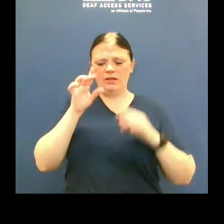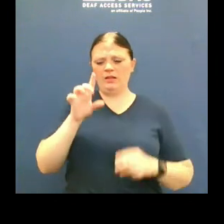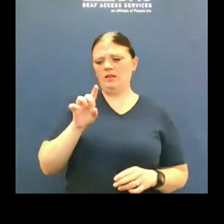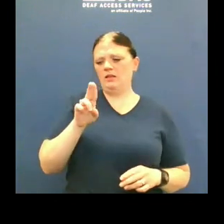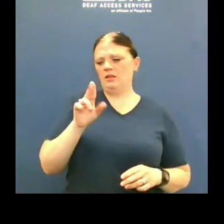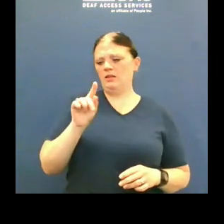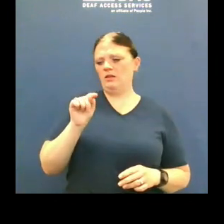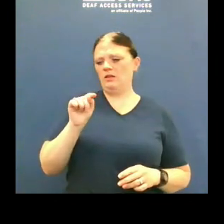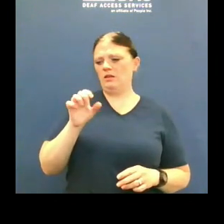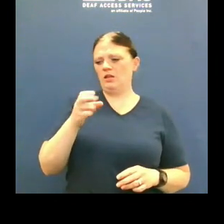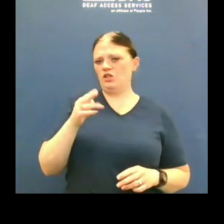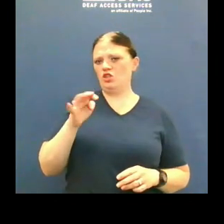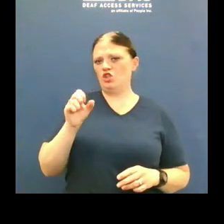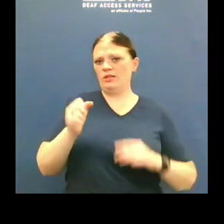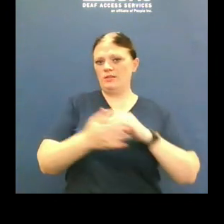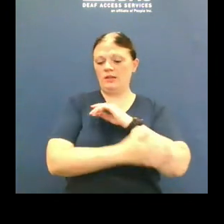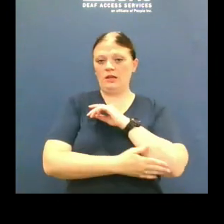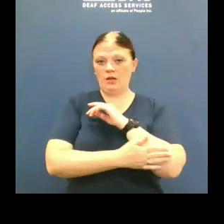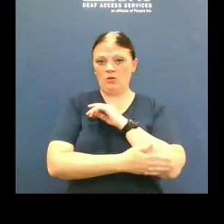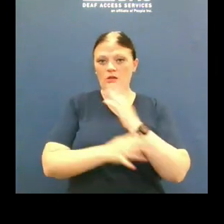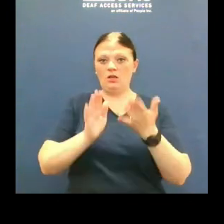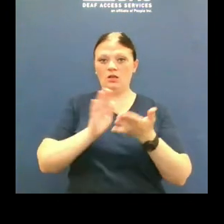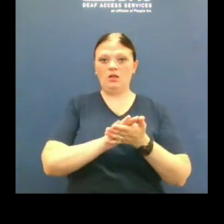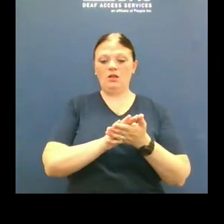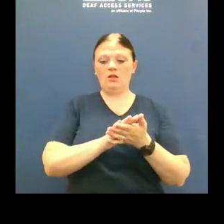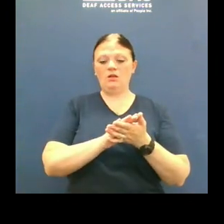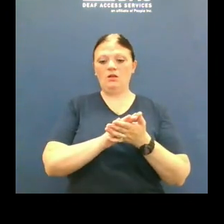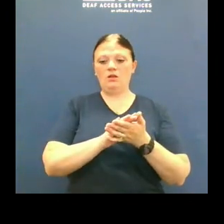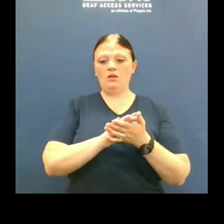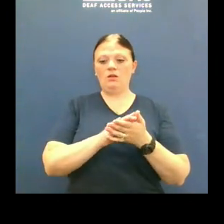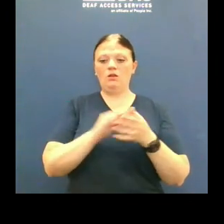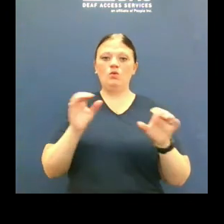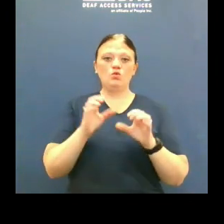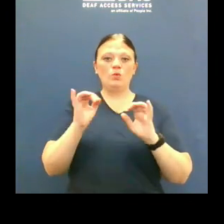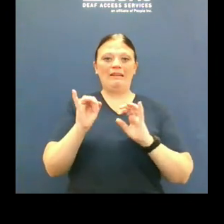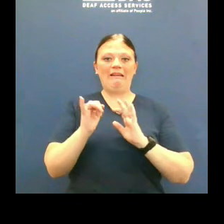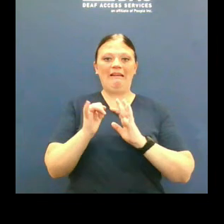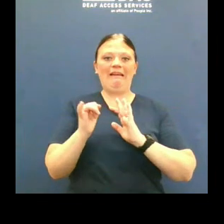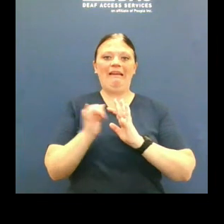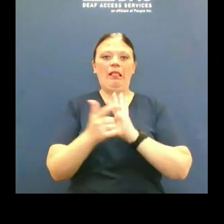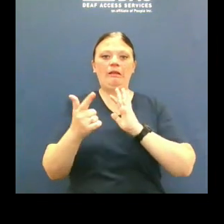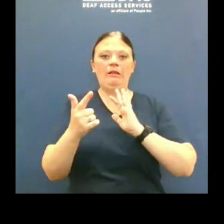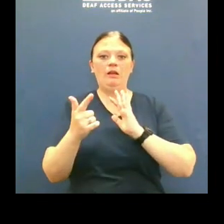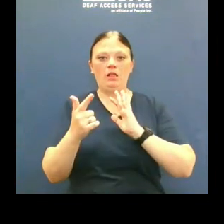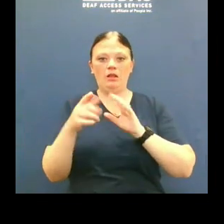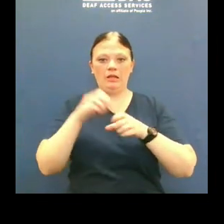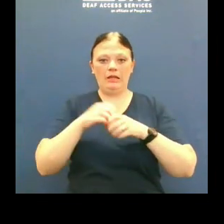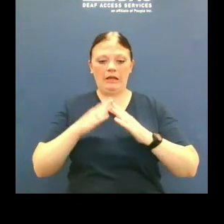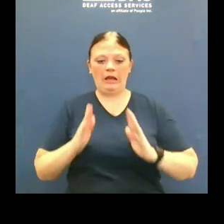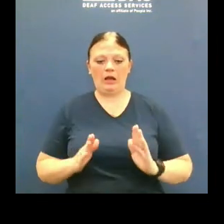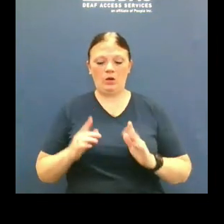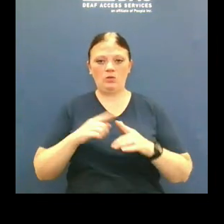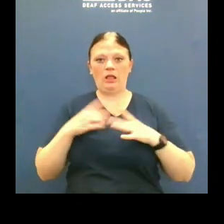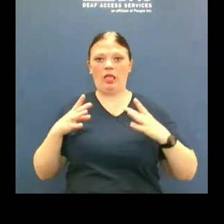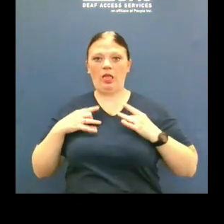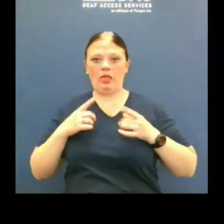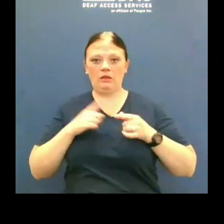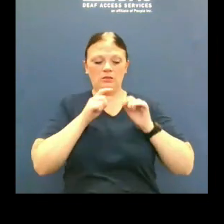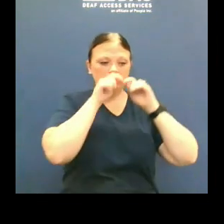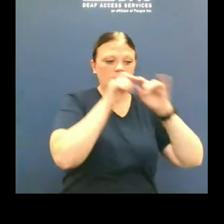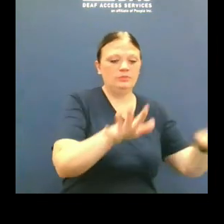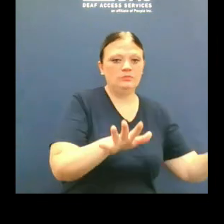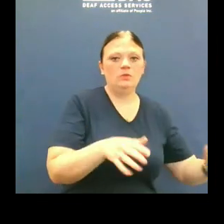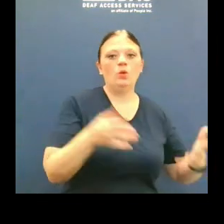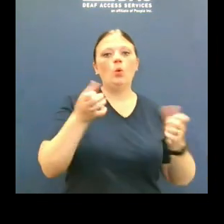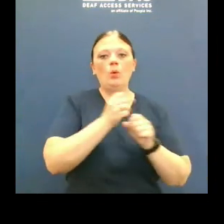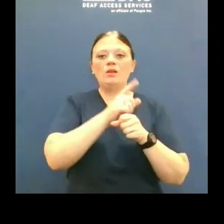County, who actually was doing it illegally in his house and then spread COVID-19 to others, we want